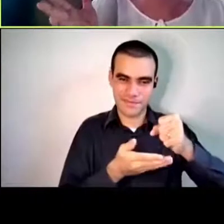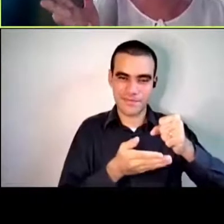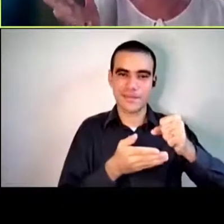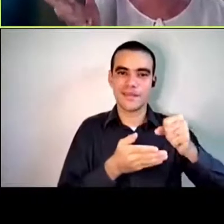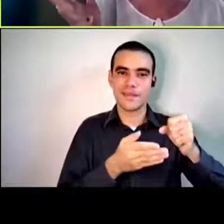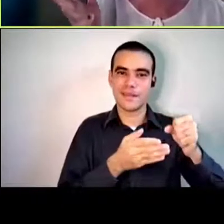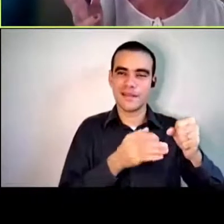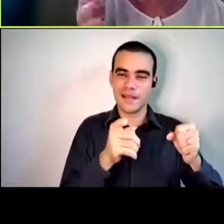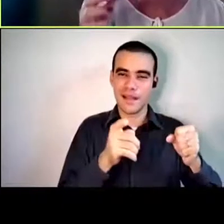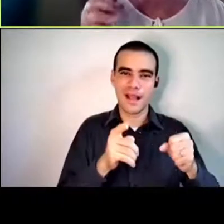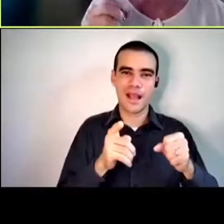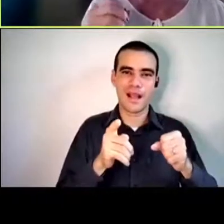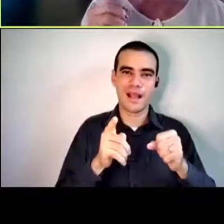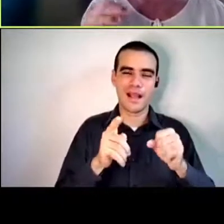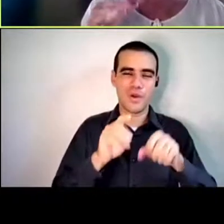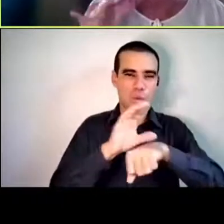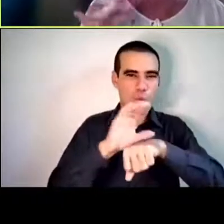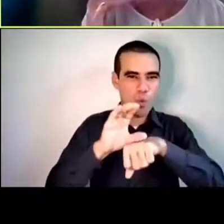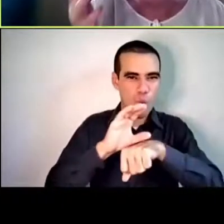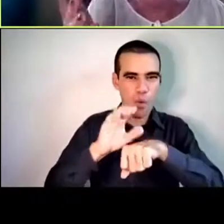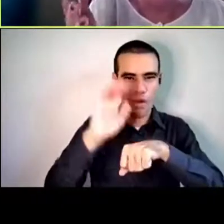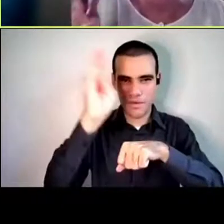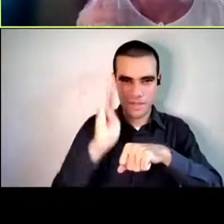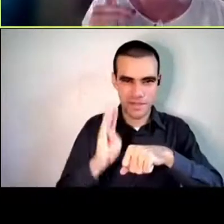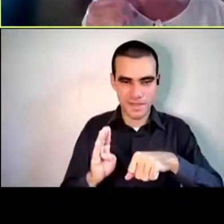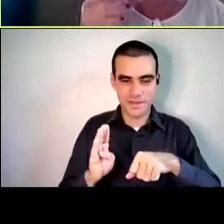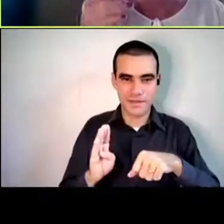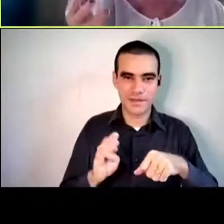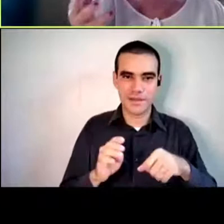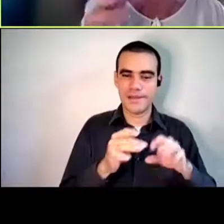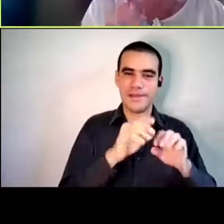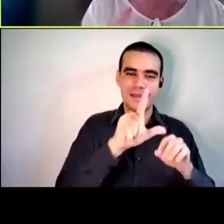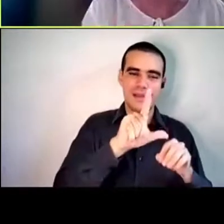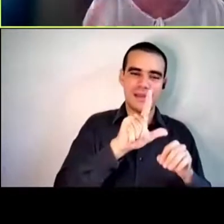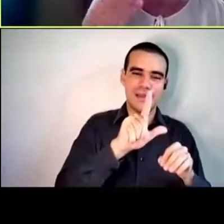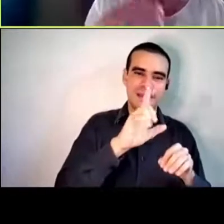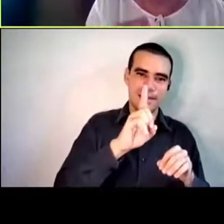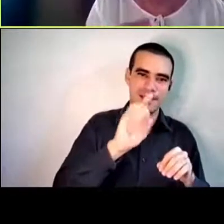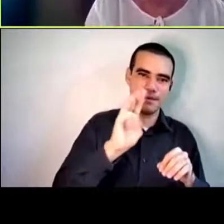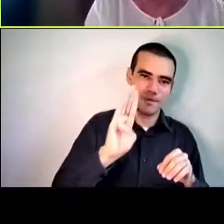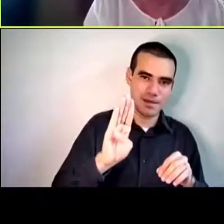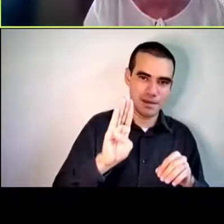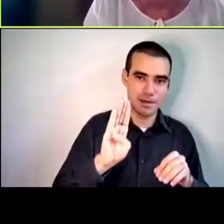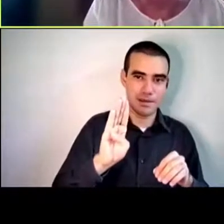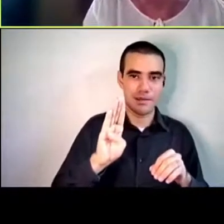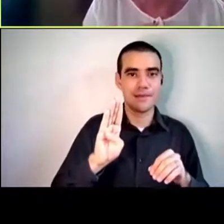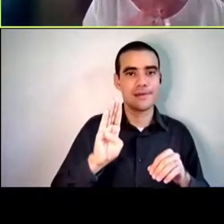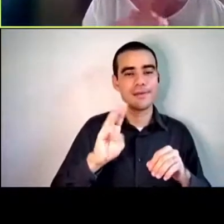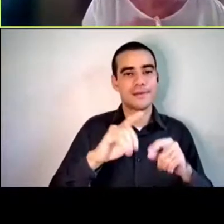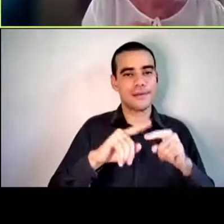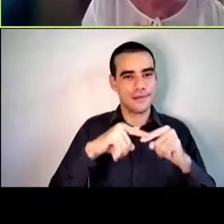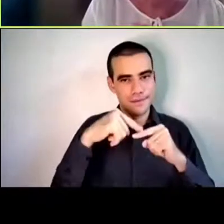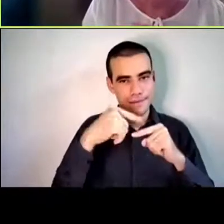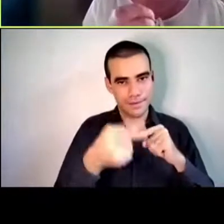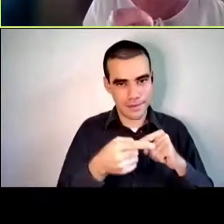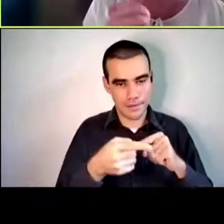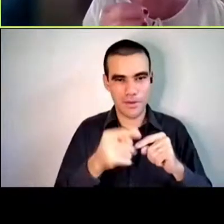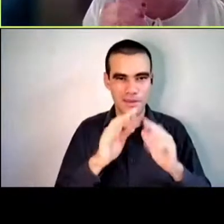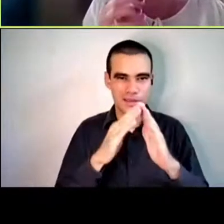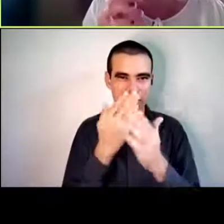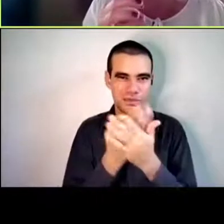education with the national curriculums. The permission and the IDB, the LDB,